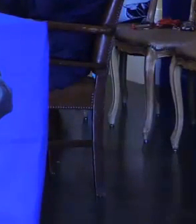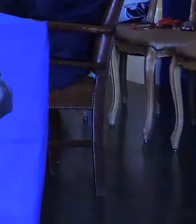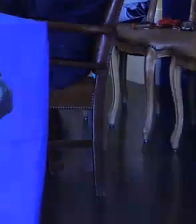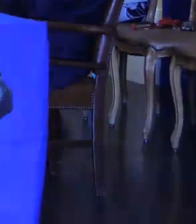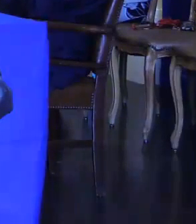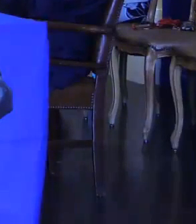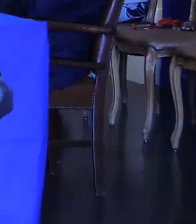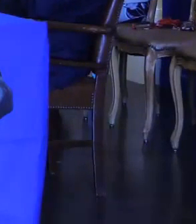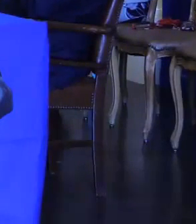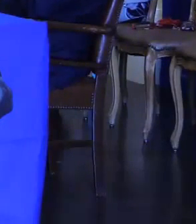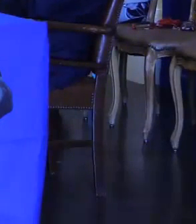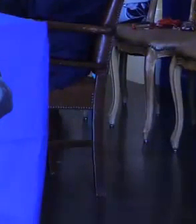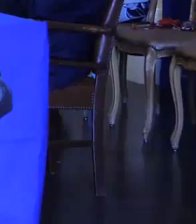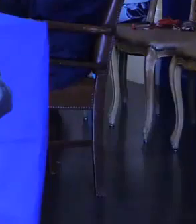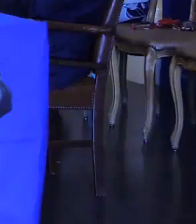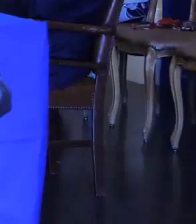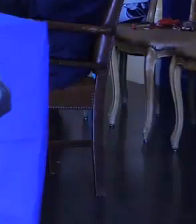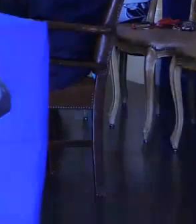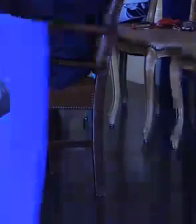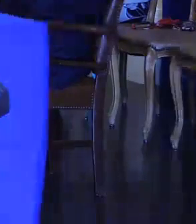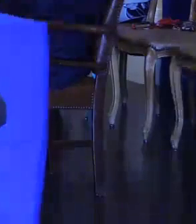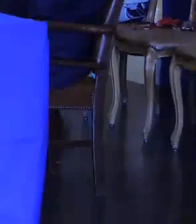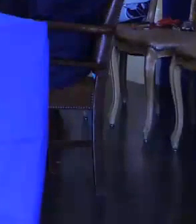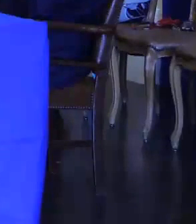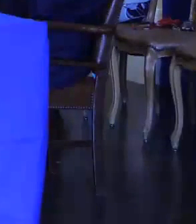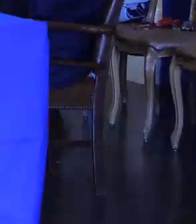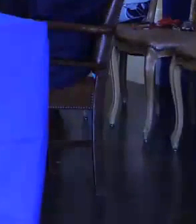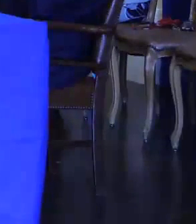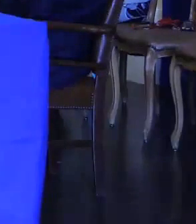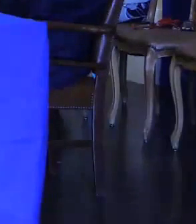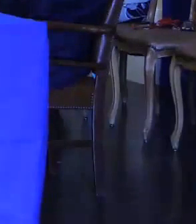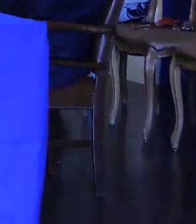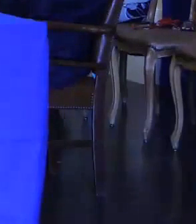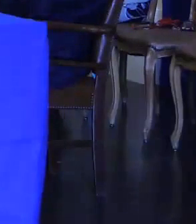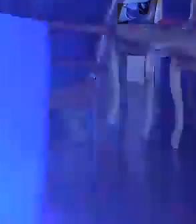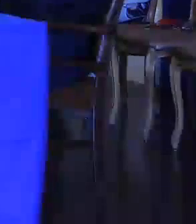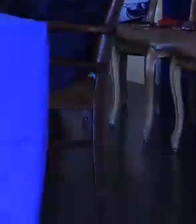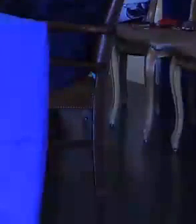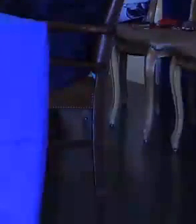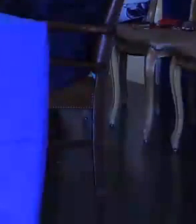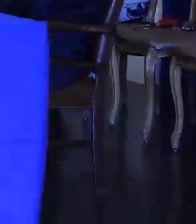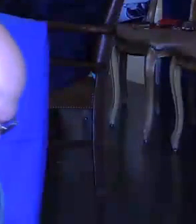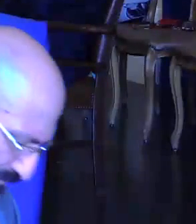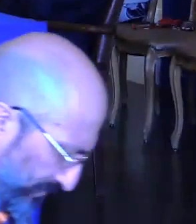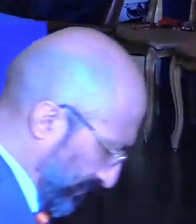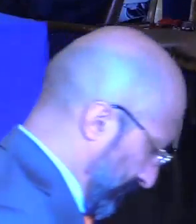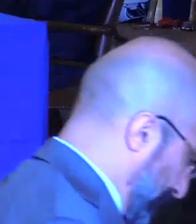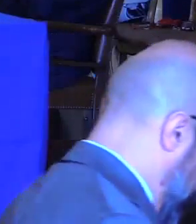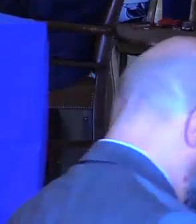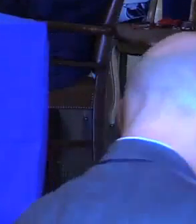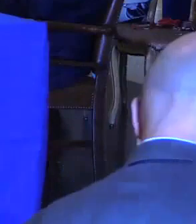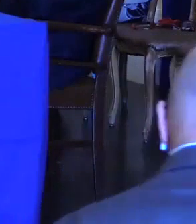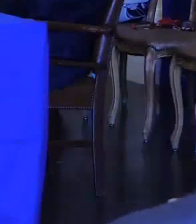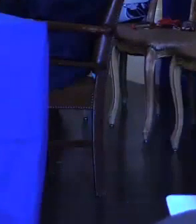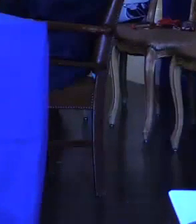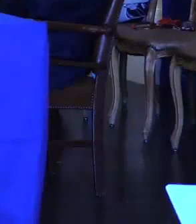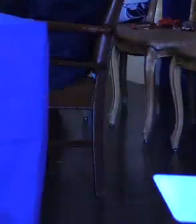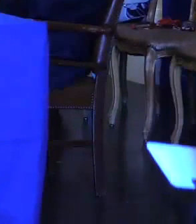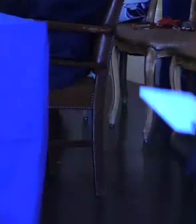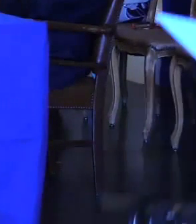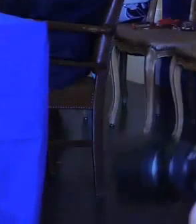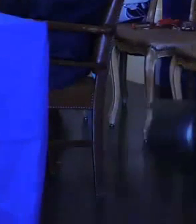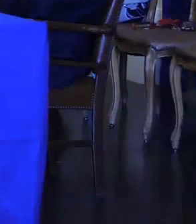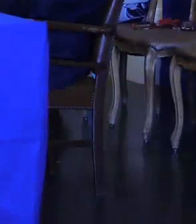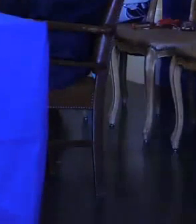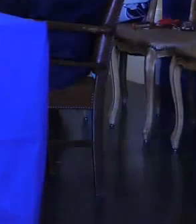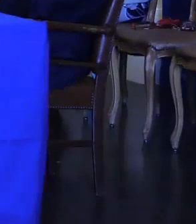extremely diverse, and there are many, many families in which there are LGBTI persons or people who identify themselves